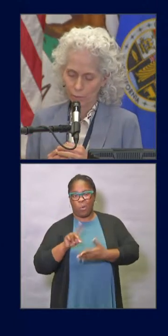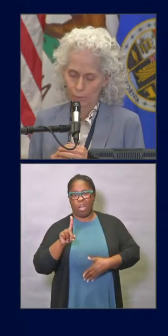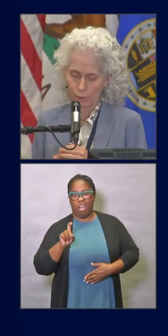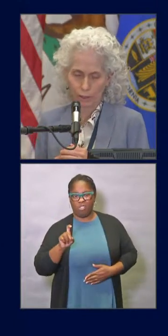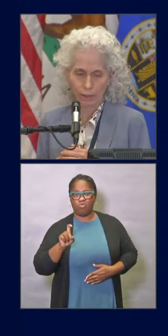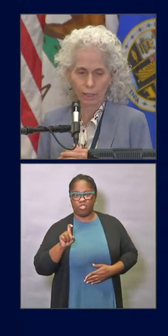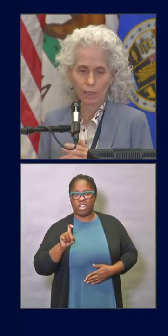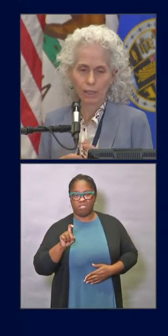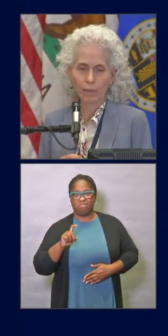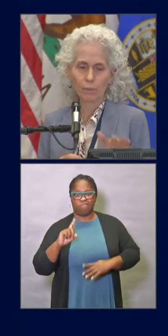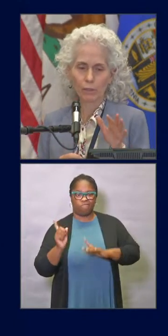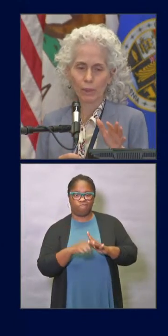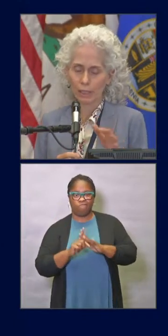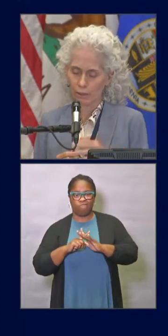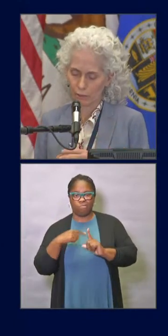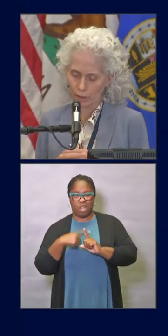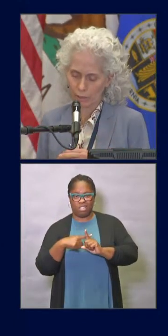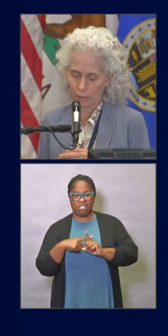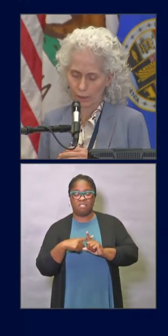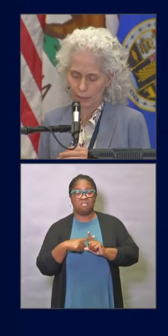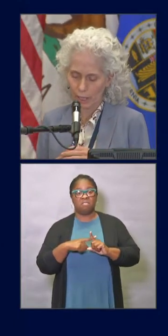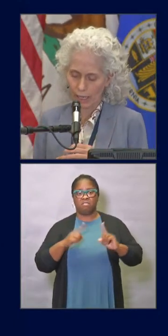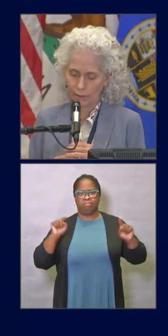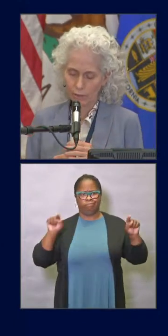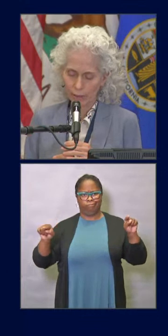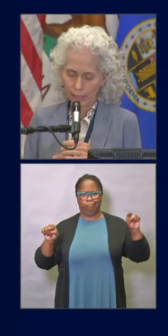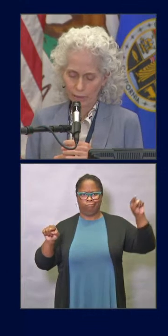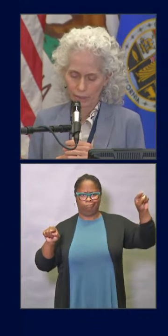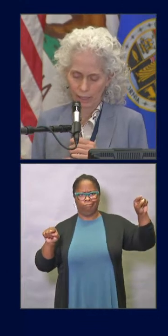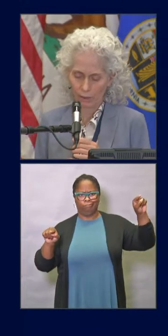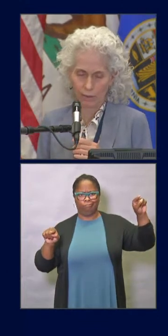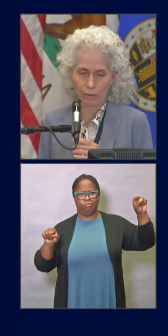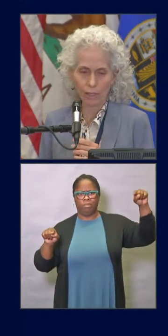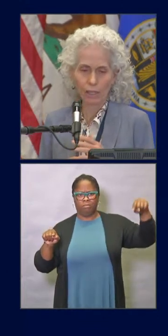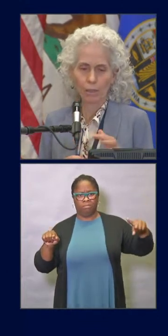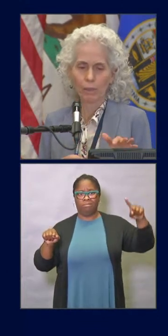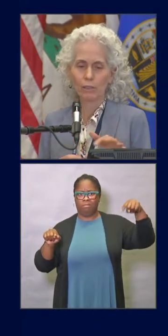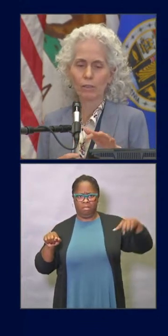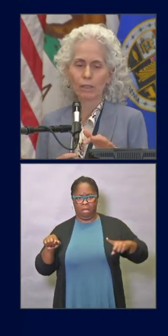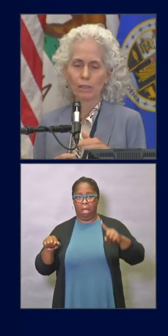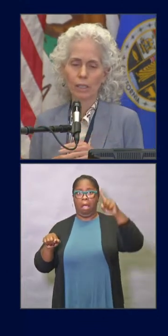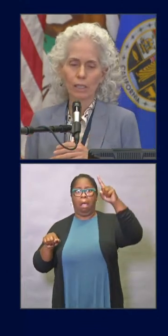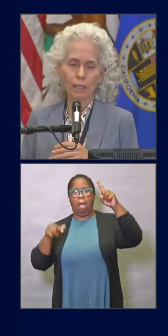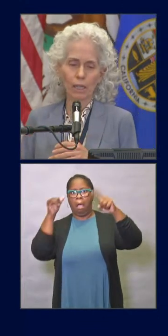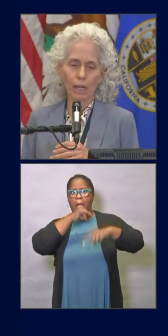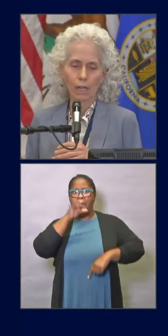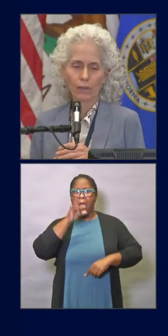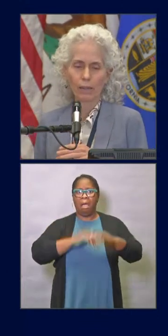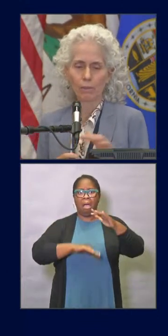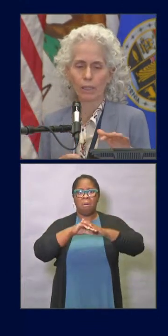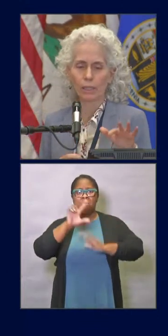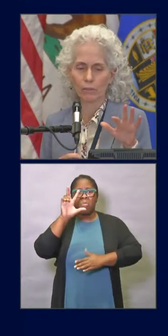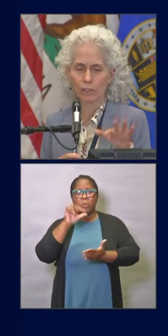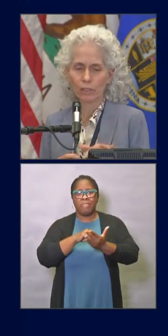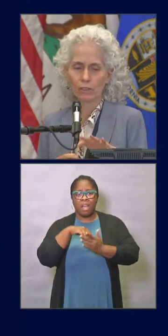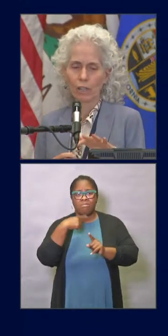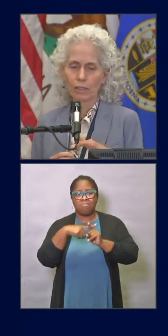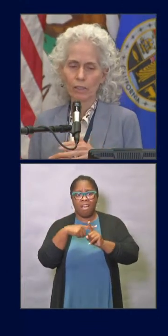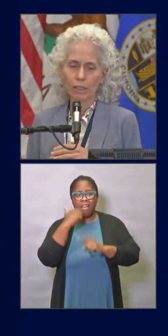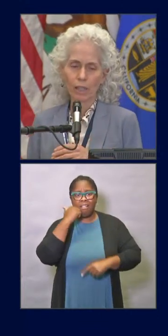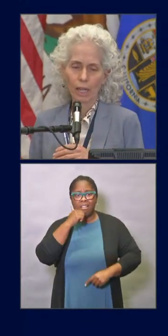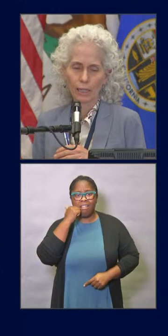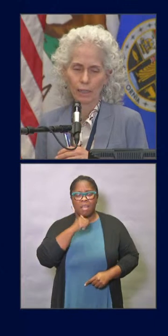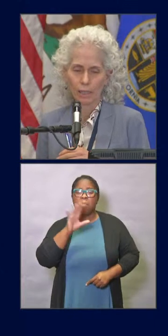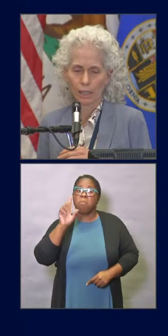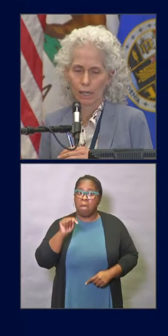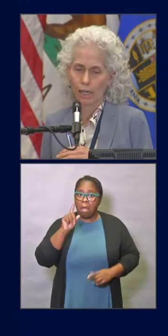cases that were reported. In between, you see we went as high as 3,000 cases, but you can see that we did start